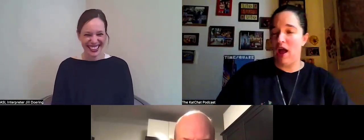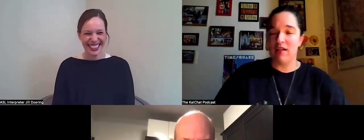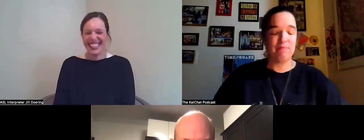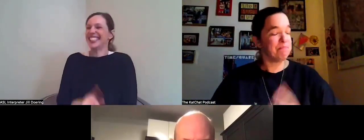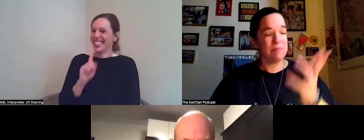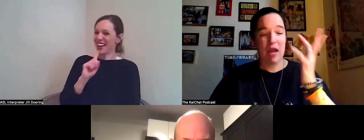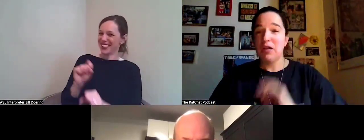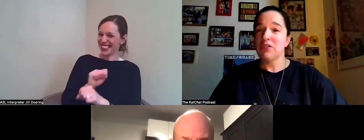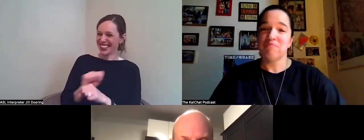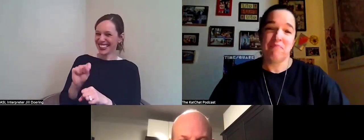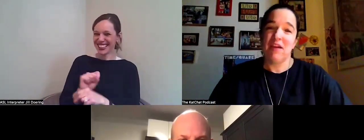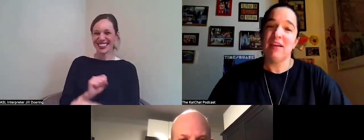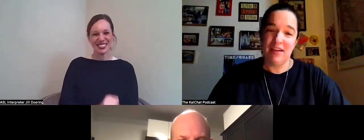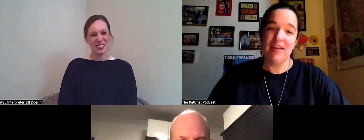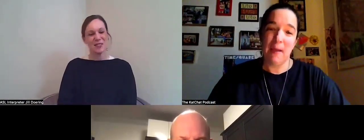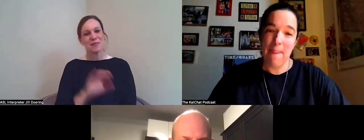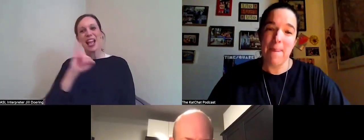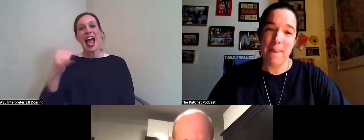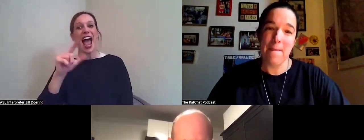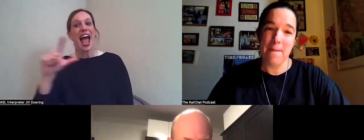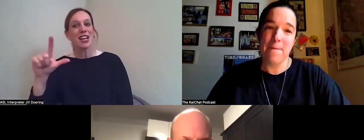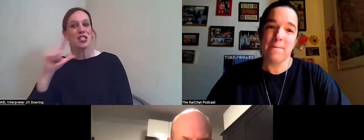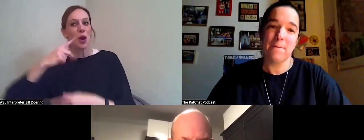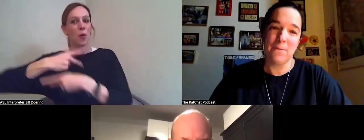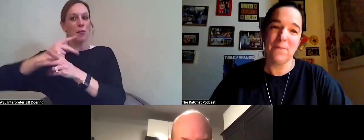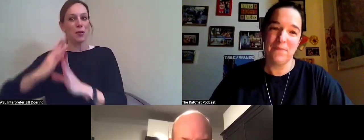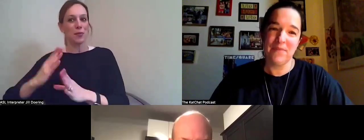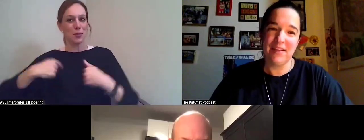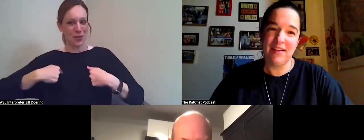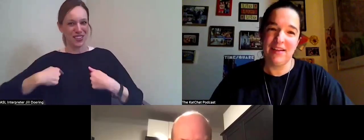Definitely, well, Yeah. And Jill produces.